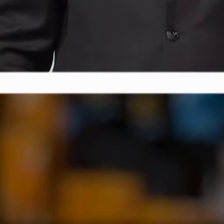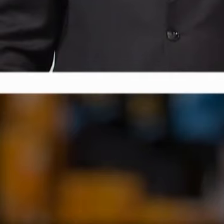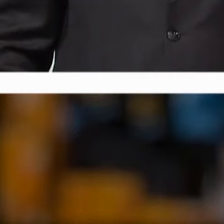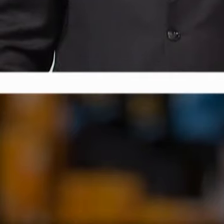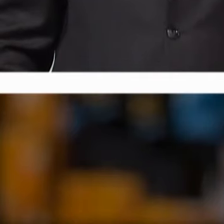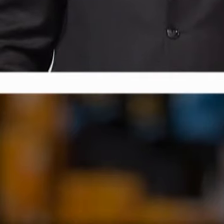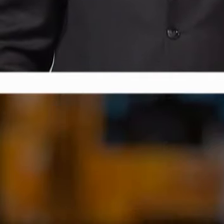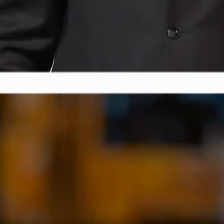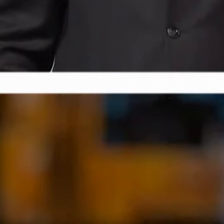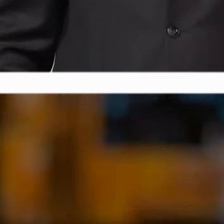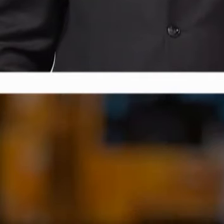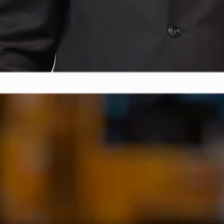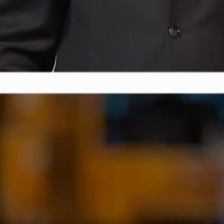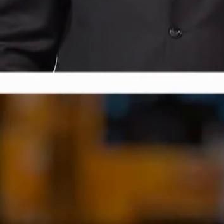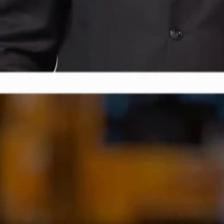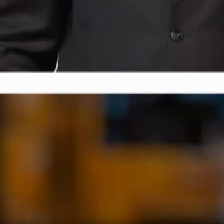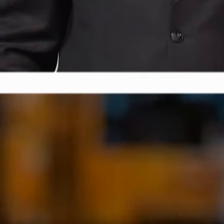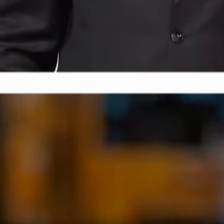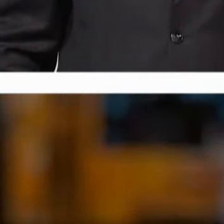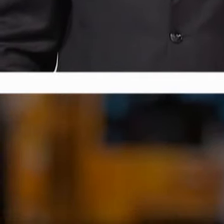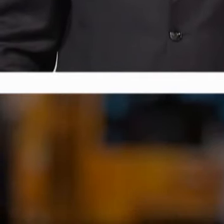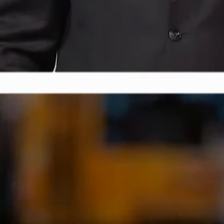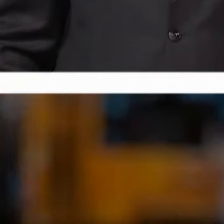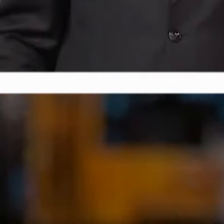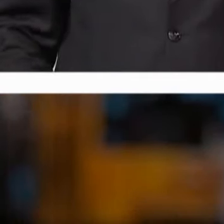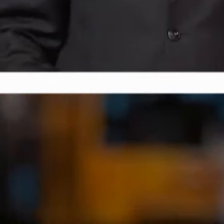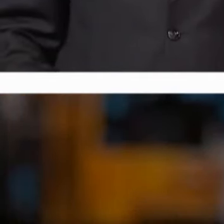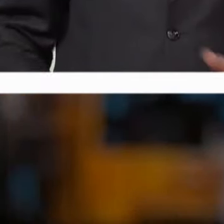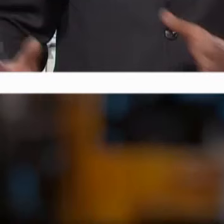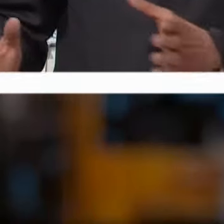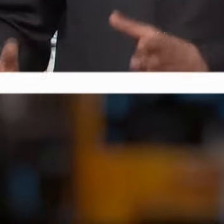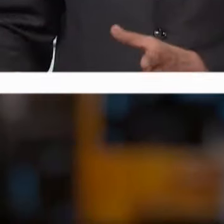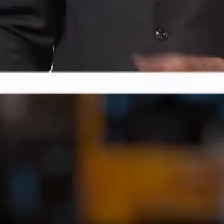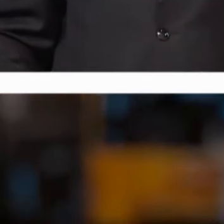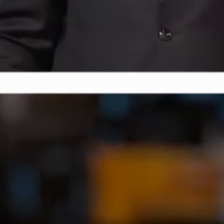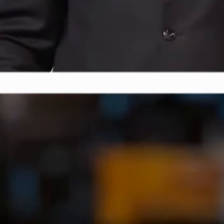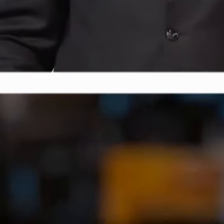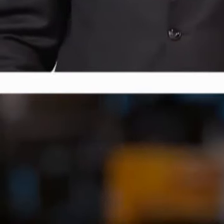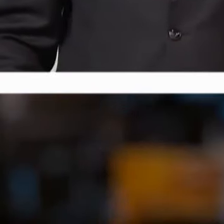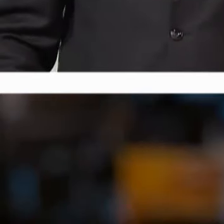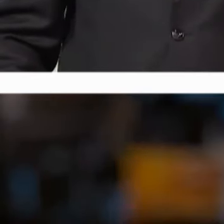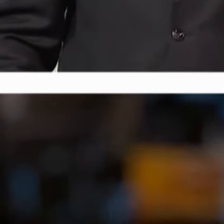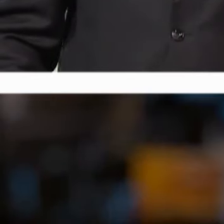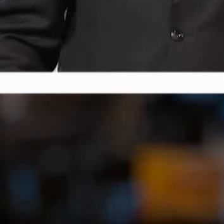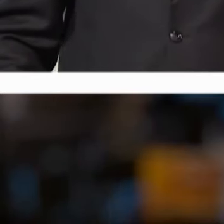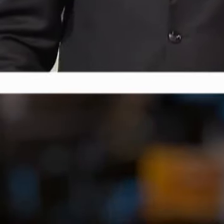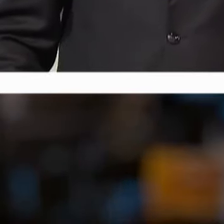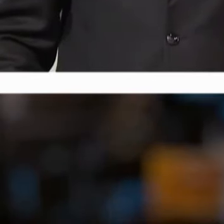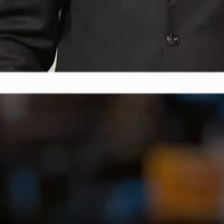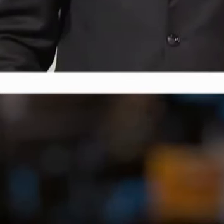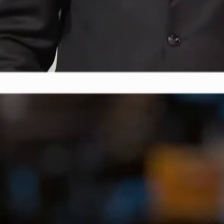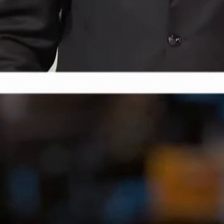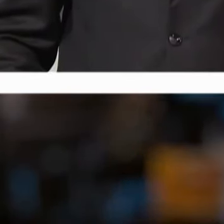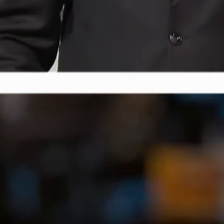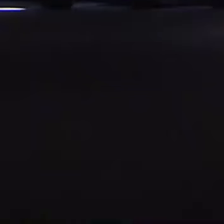crisis caused by the COVID-19 pandemic, which created unique challenges for preparing and auditing